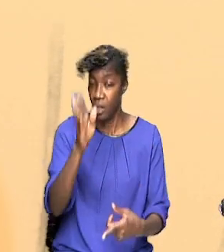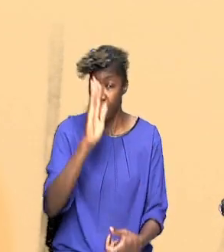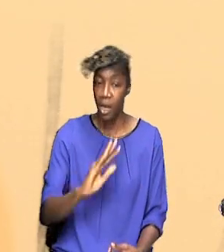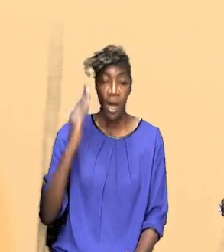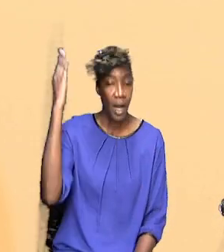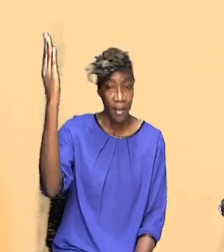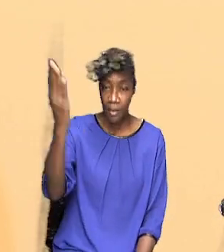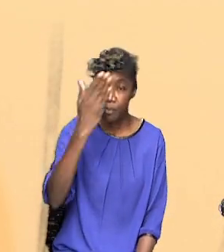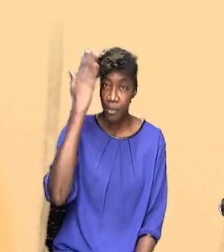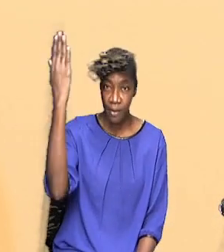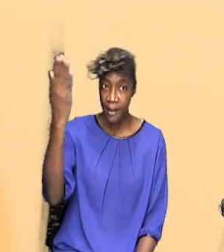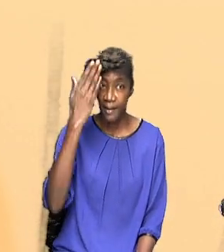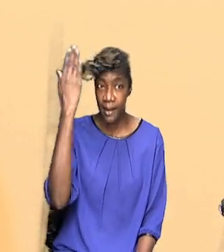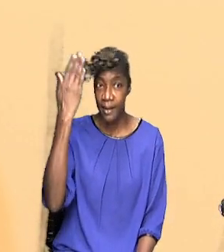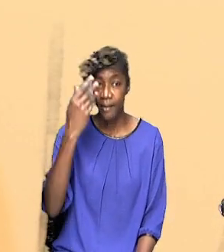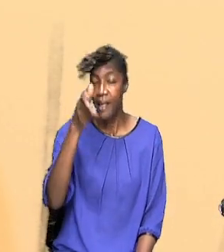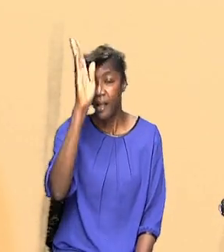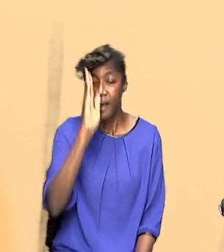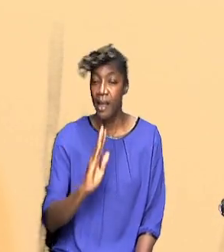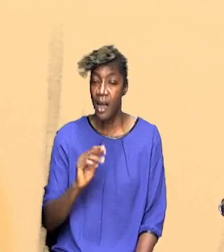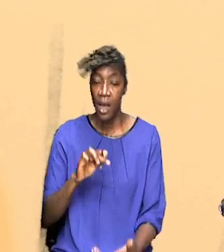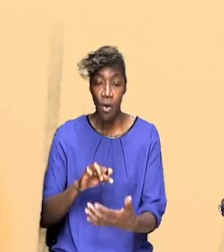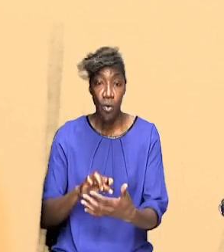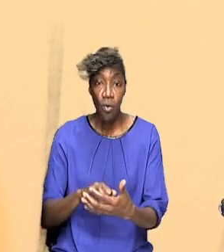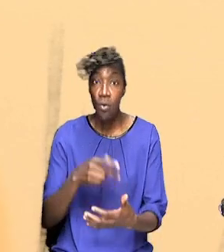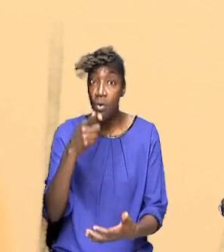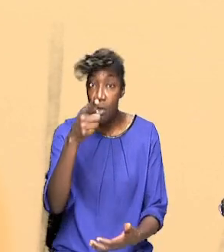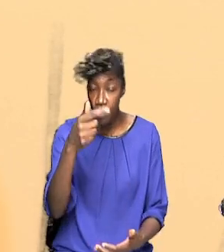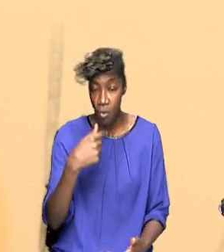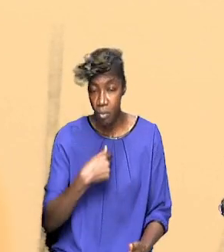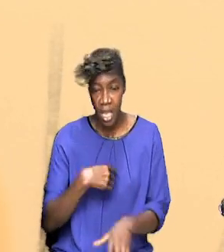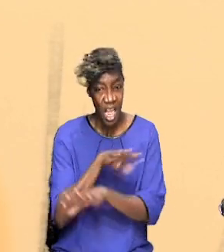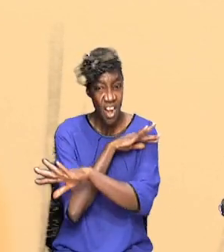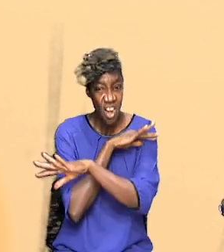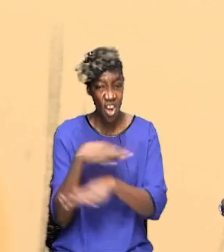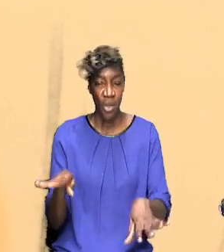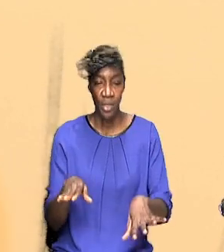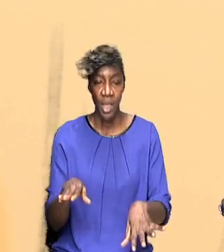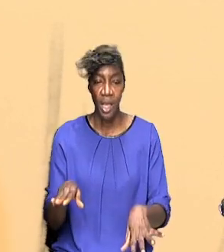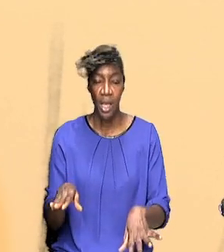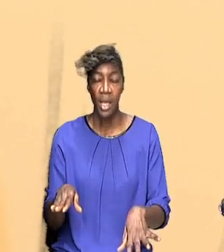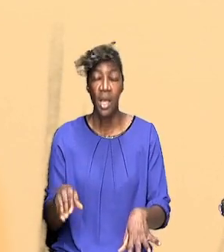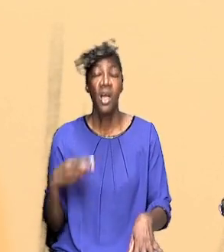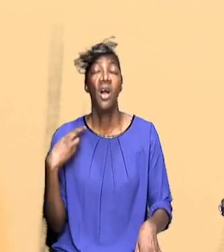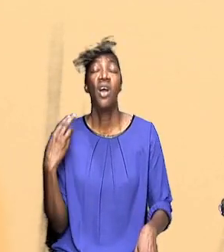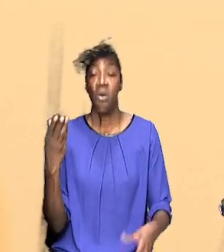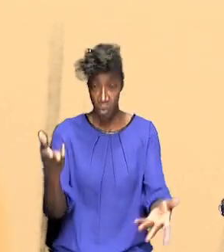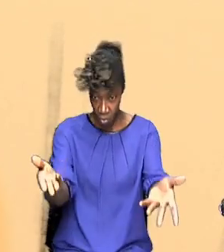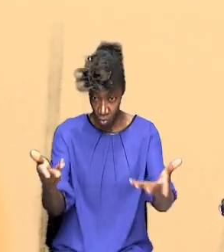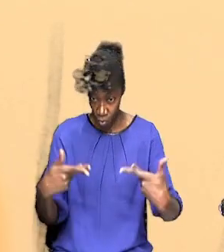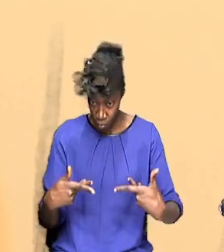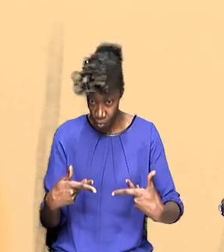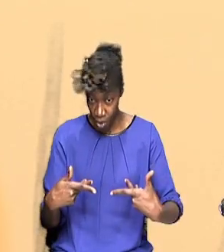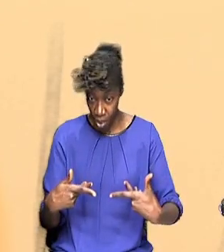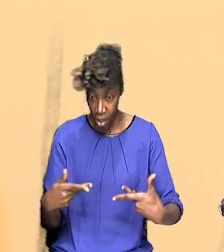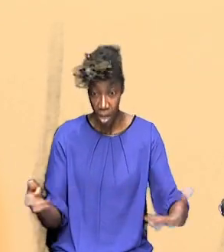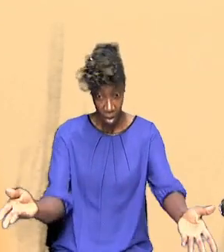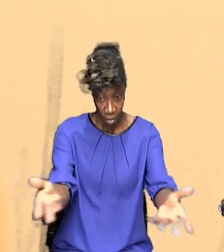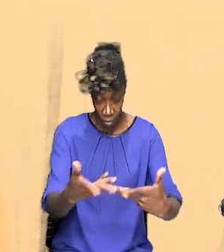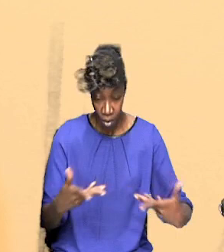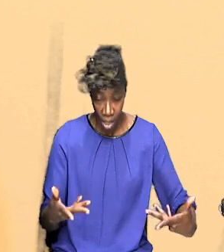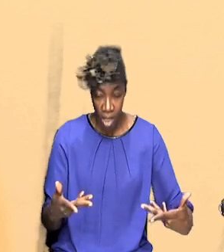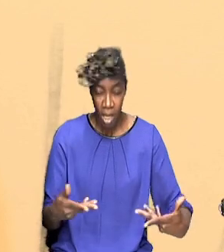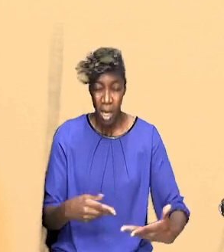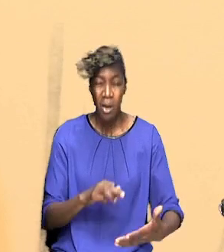God, God owes us nothing. We owe him everything. We are indebted to